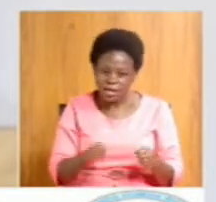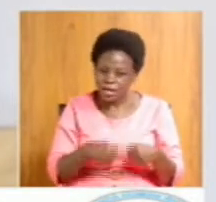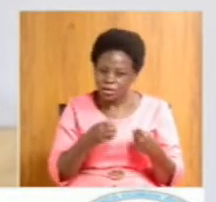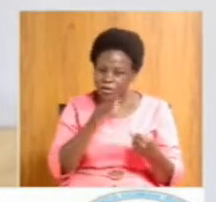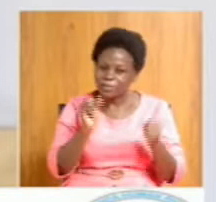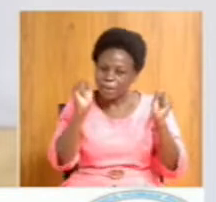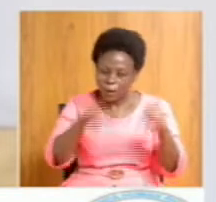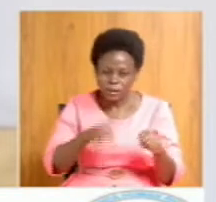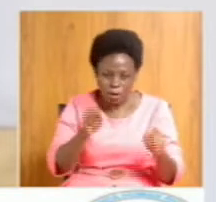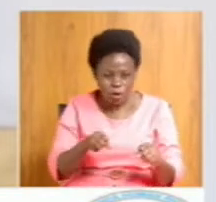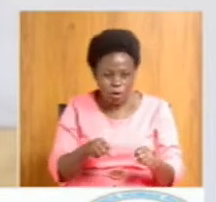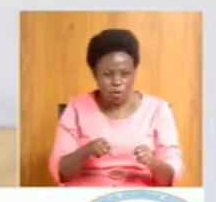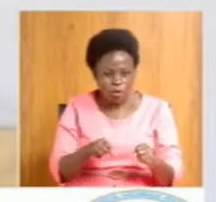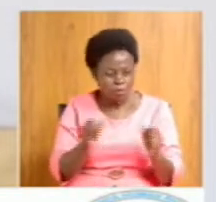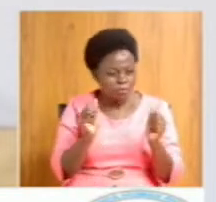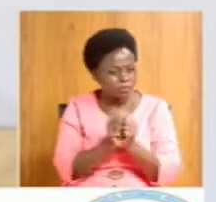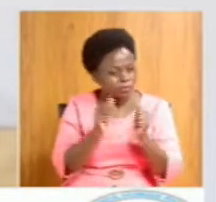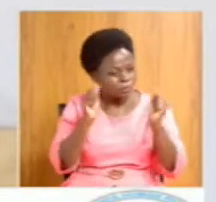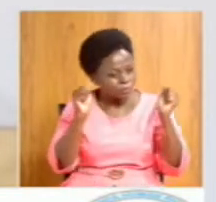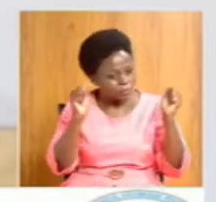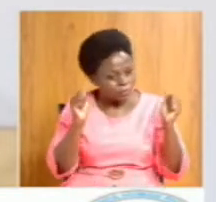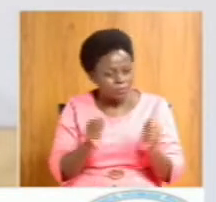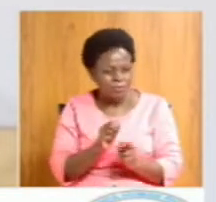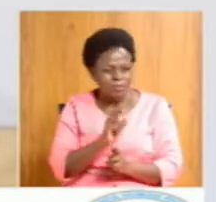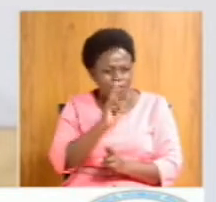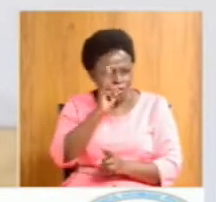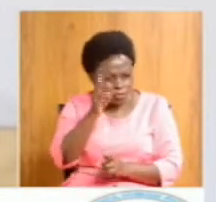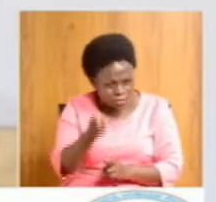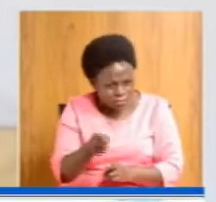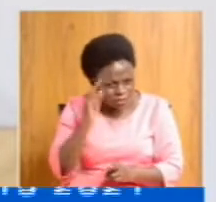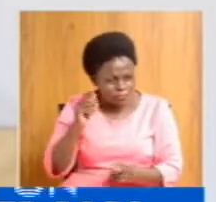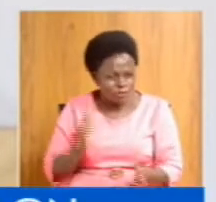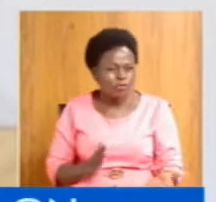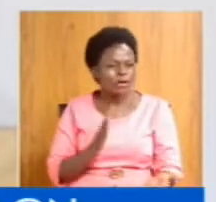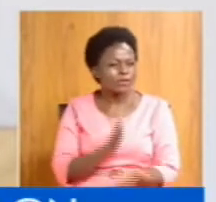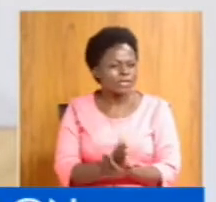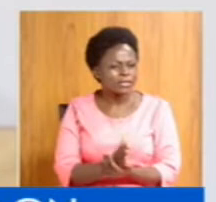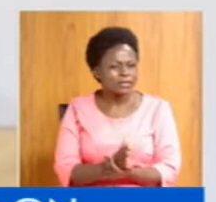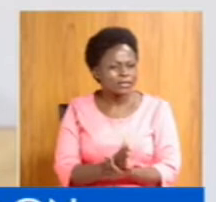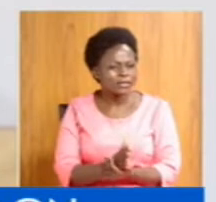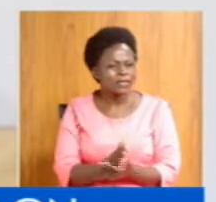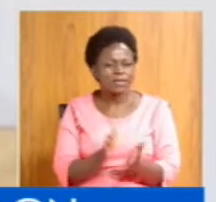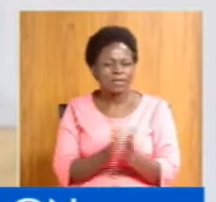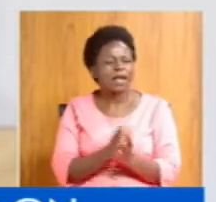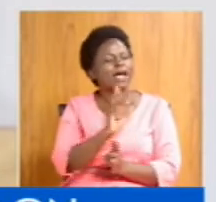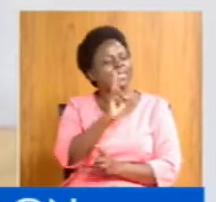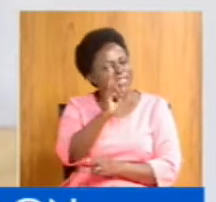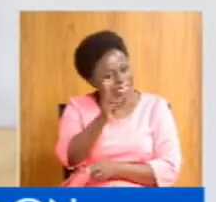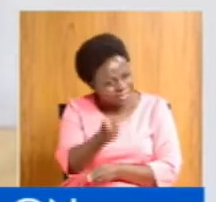possible without respect for human rights and dignity.